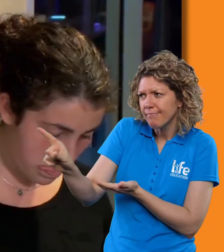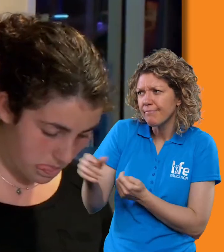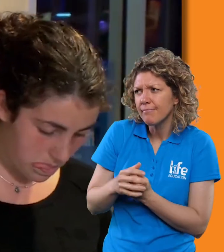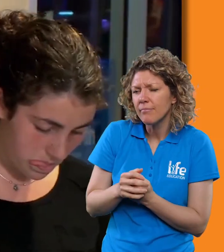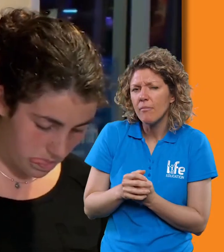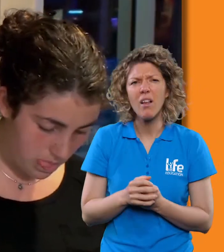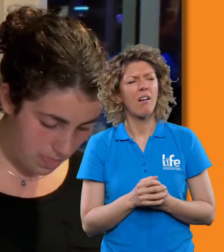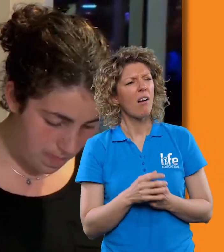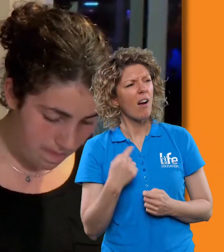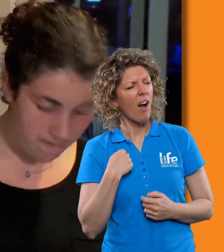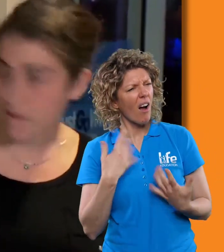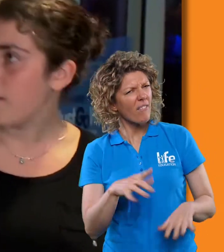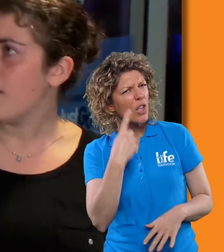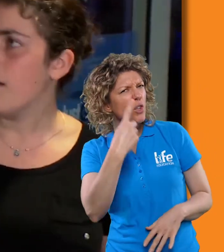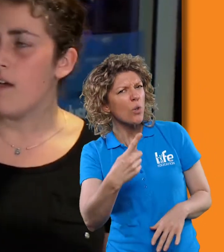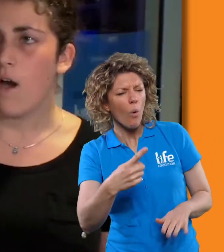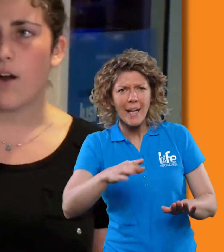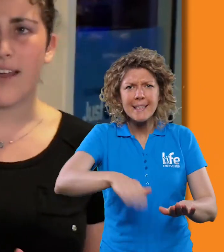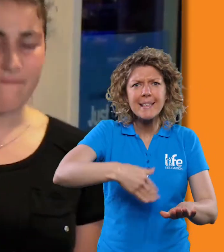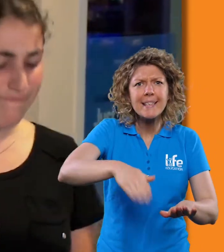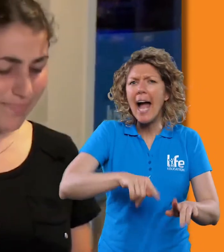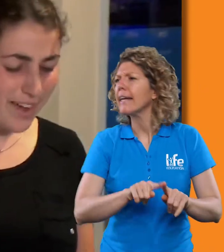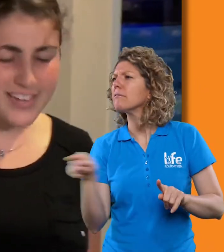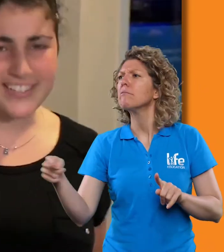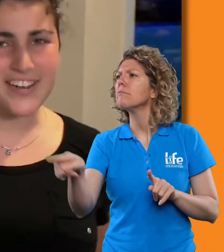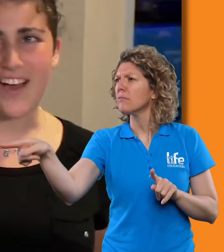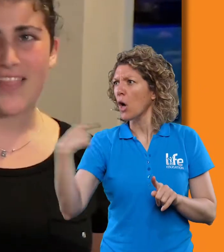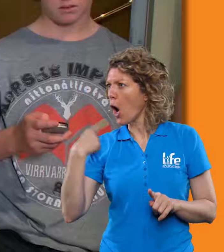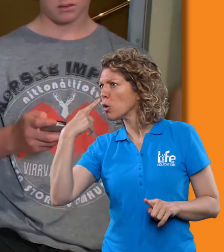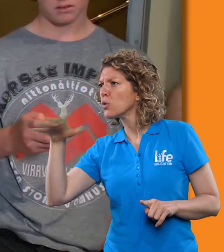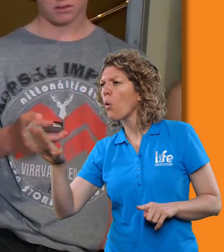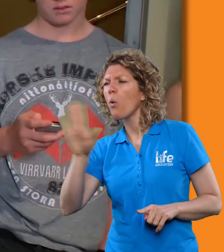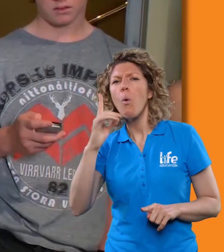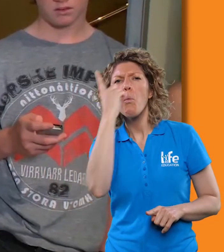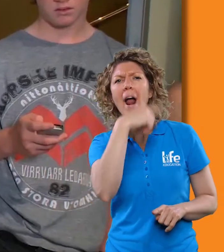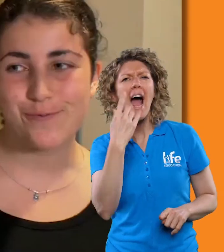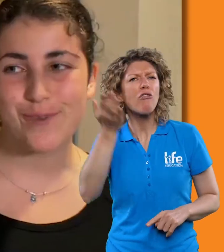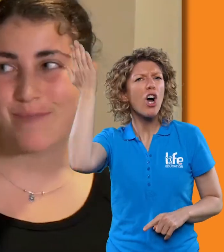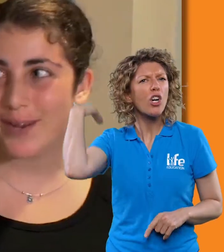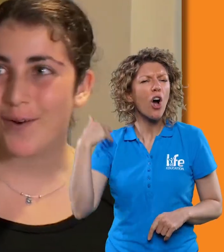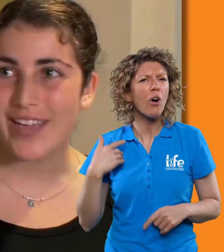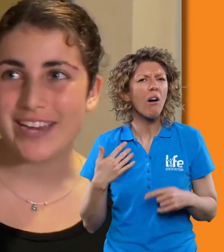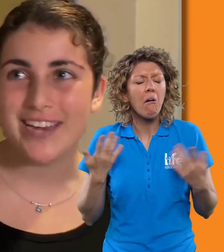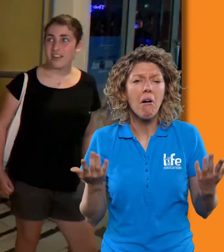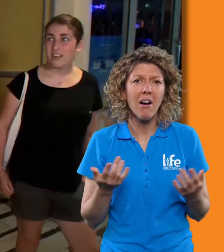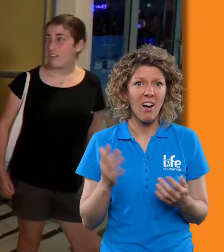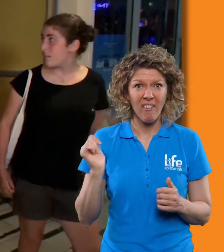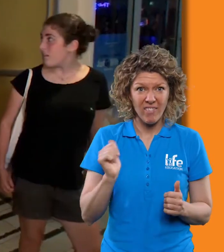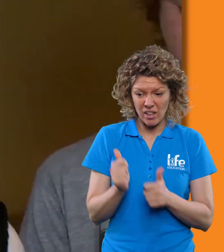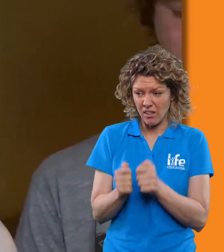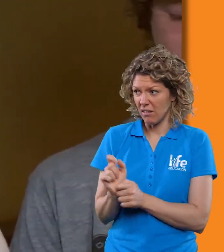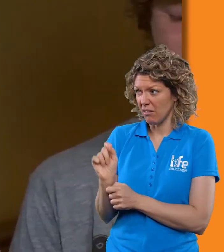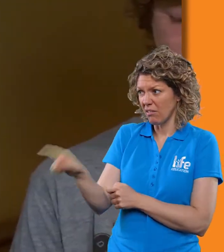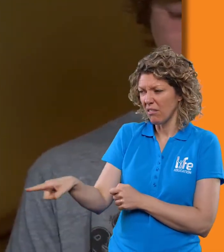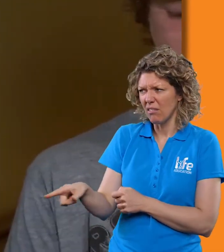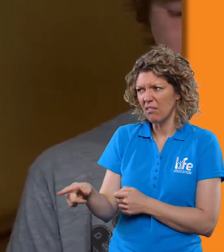was there about an hour ago. We drove past her. Alright, I've texted her. There's nothing more we can do. We better go in. Why don't we walk down